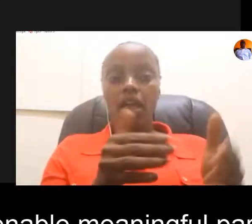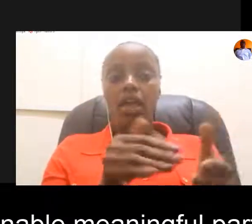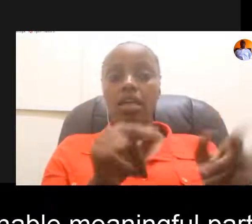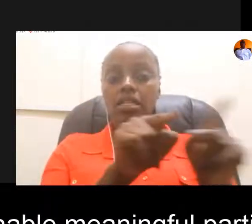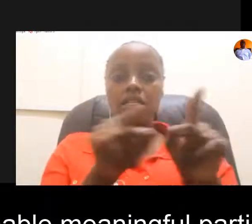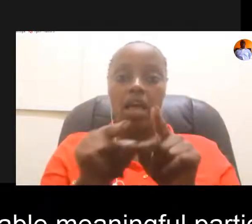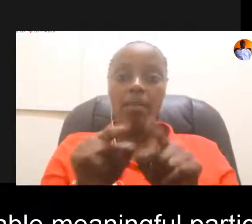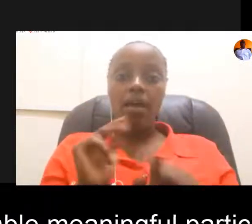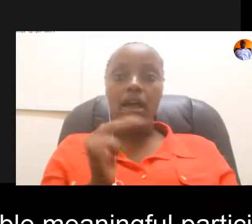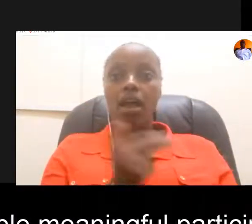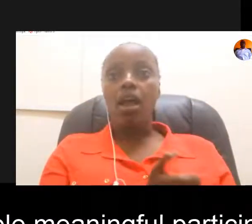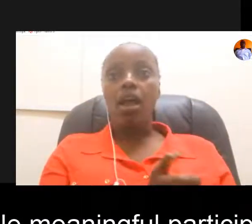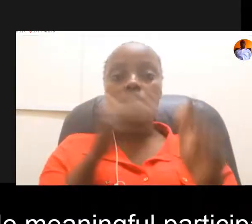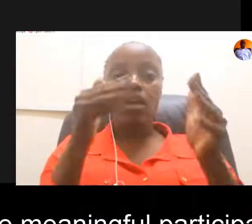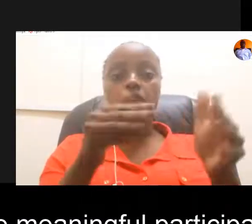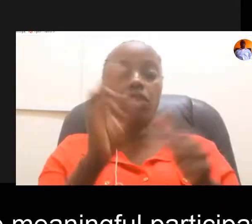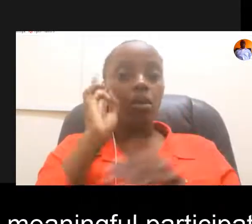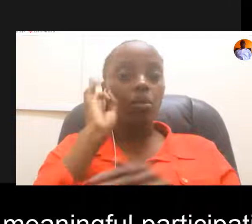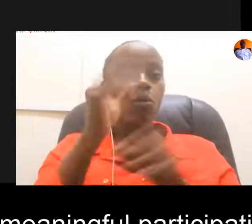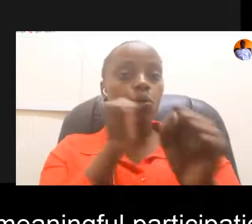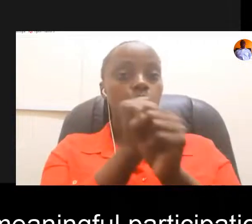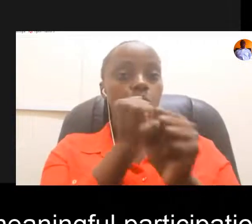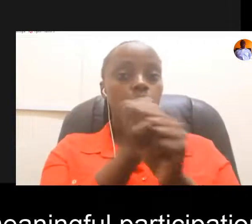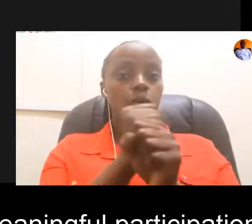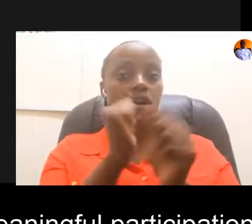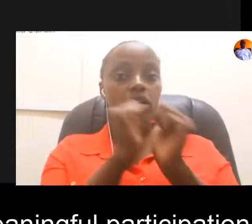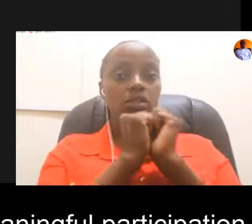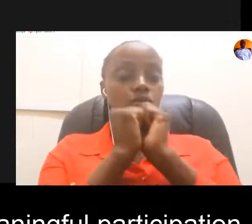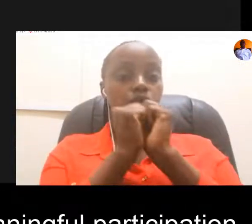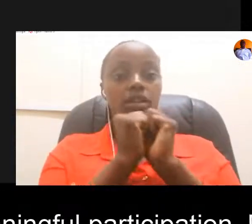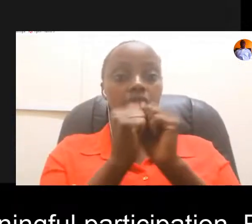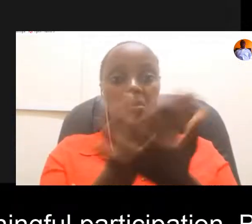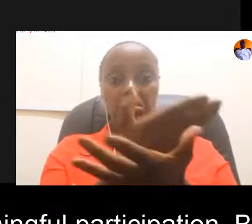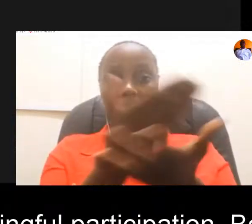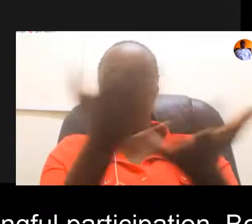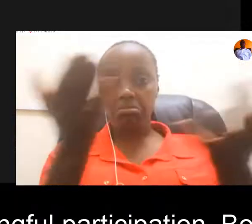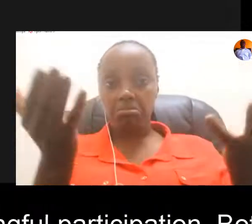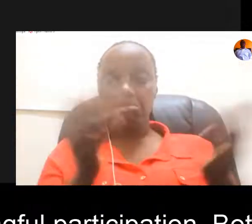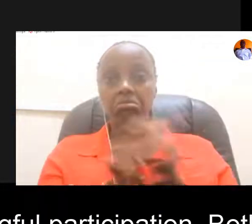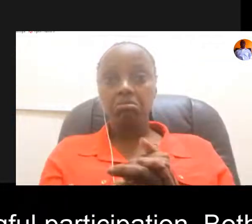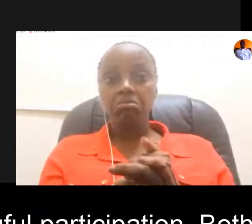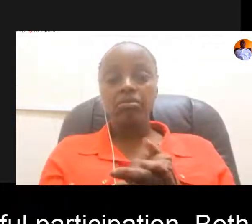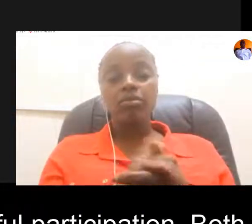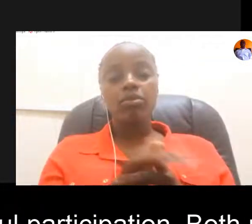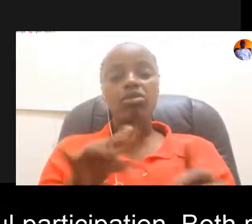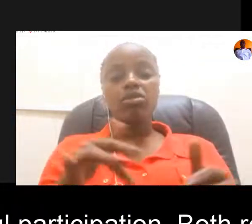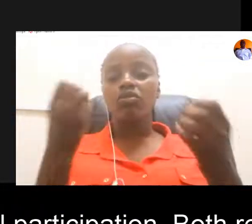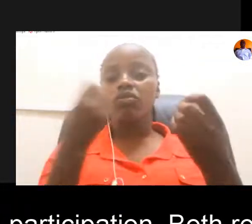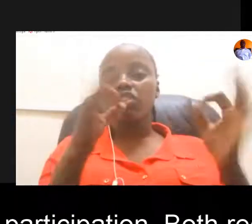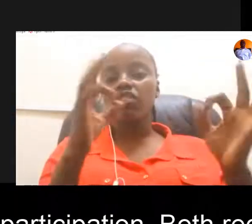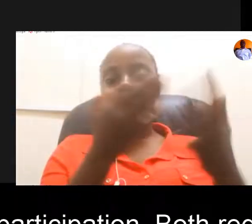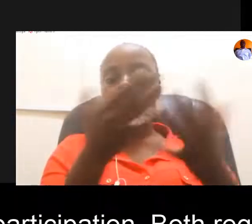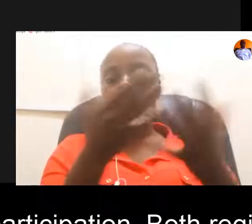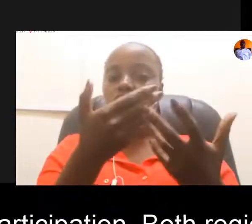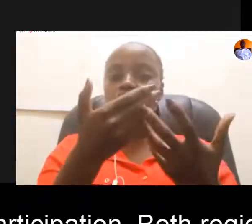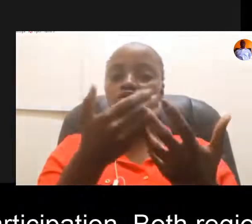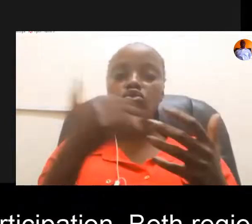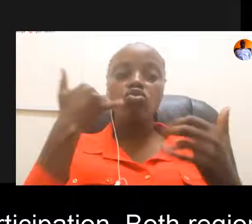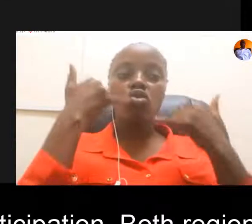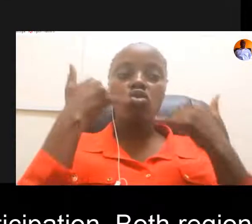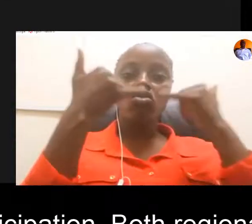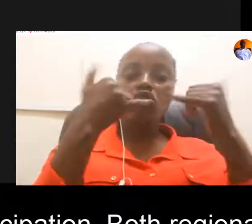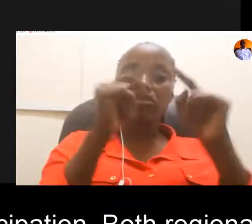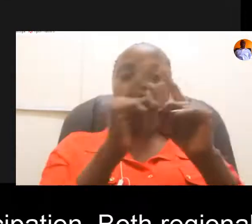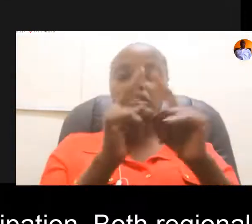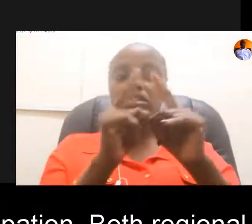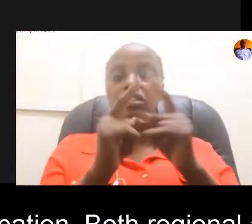be available to work with you. So feel free to contact our office should